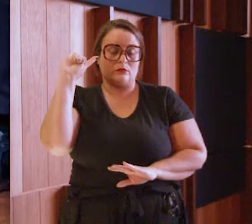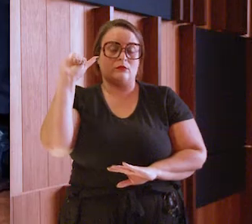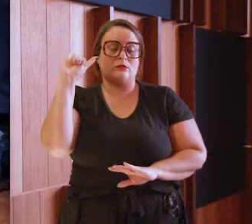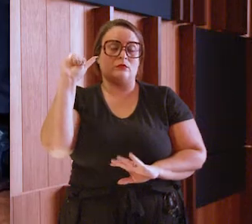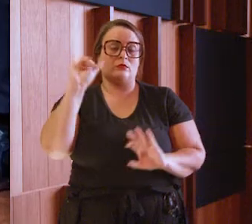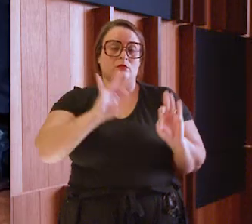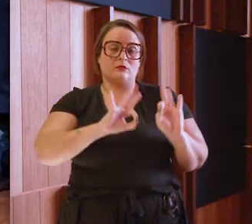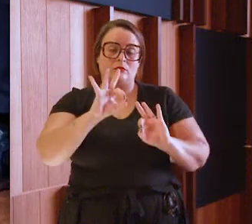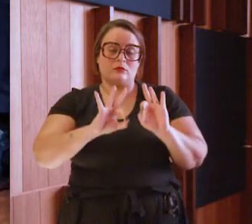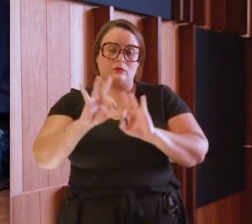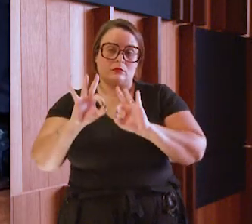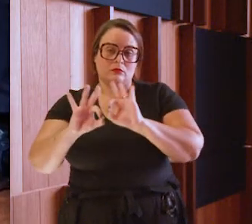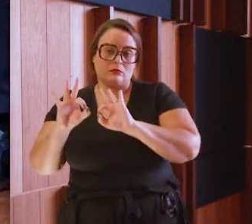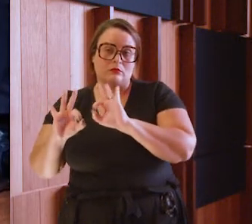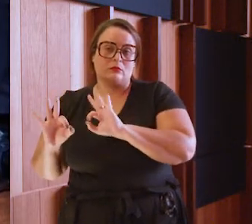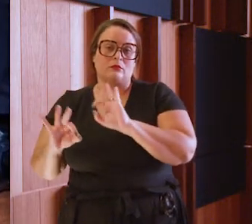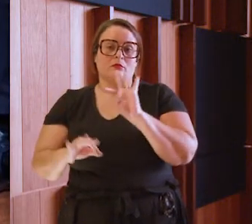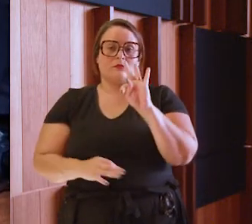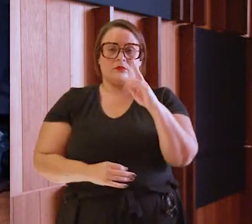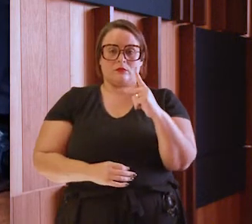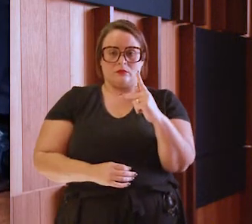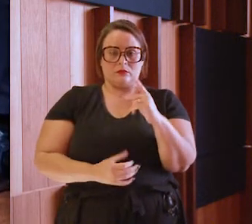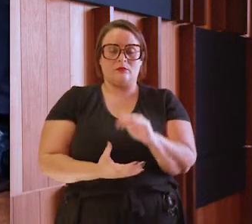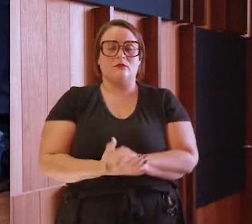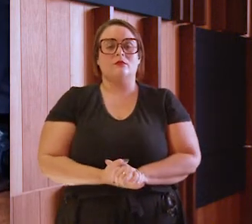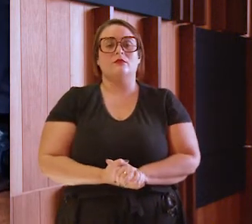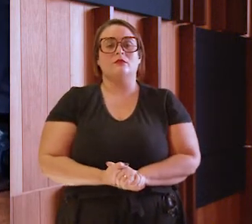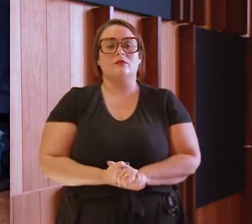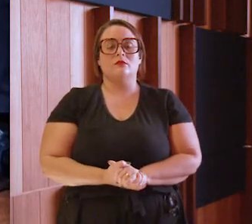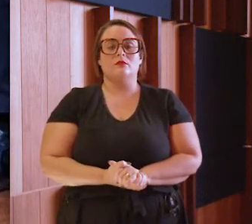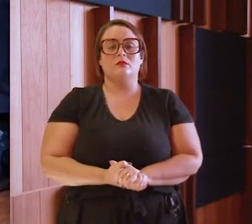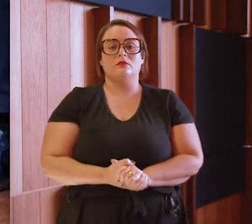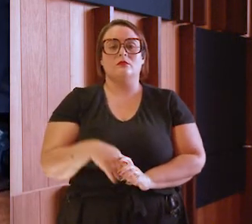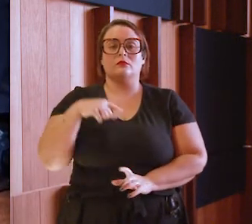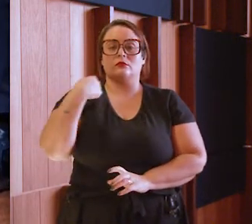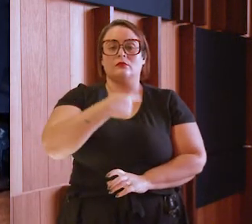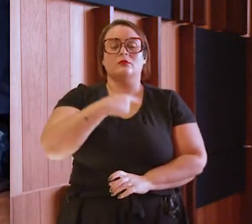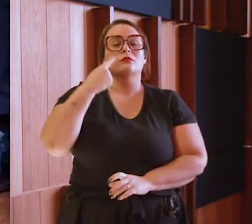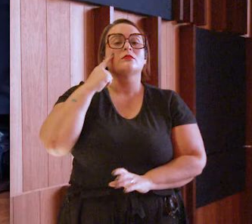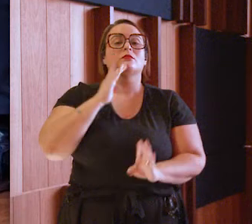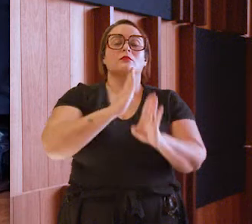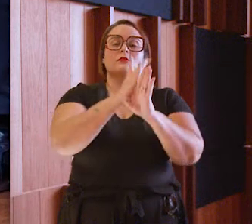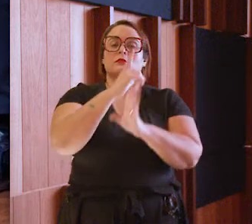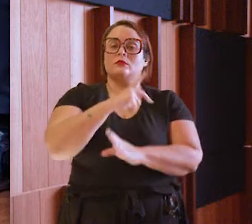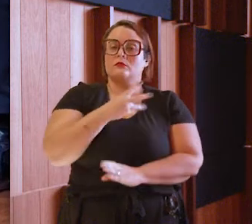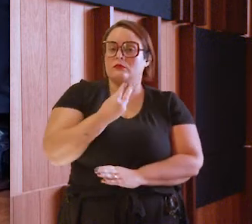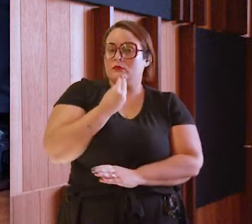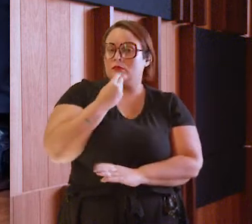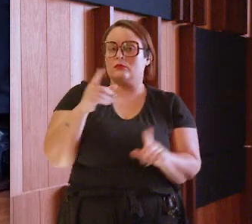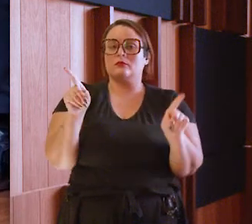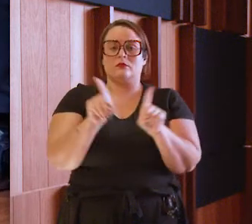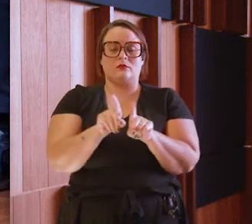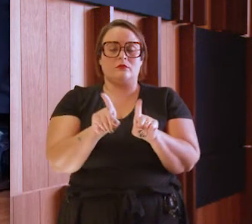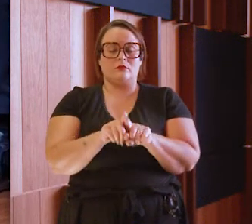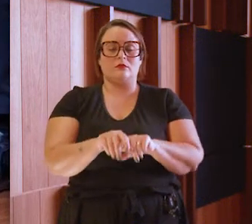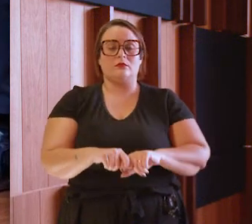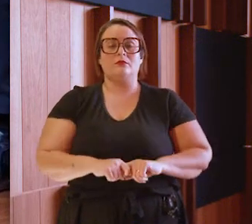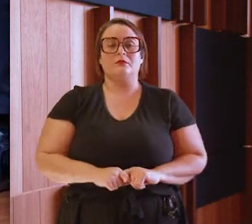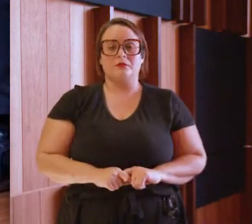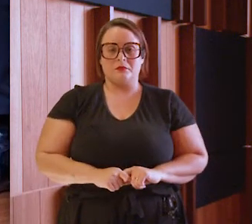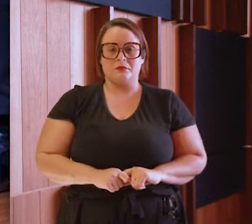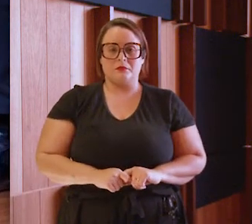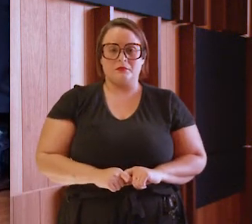we have to consider planning opportunities. So part of it is analyzing all that, having that data on a quarter-to-quarter basis to really see what